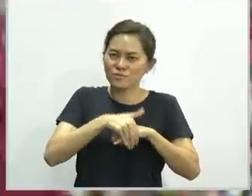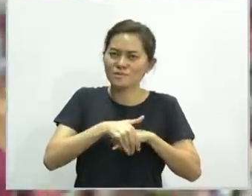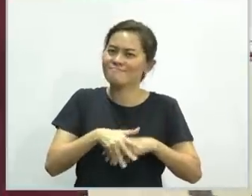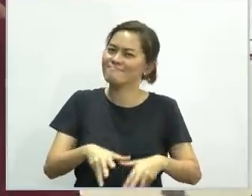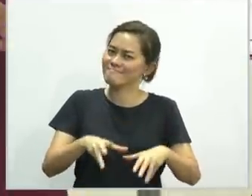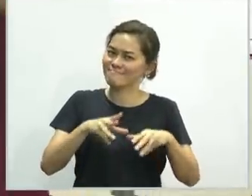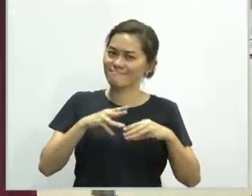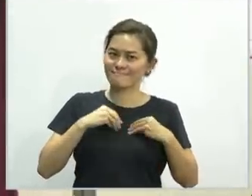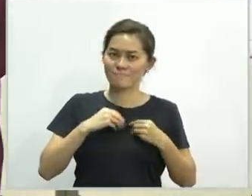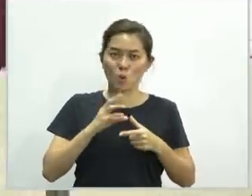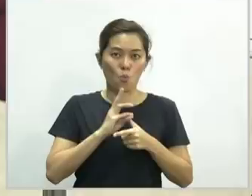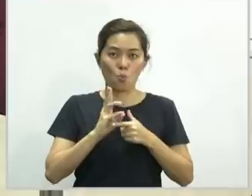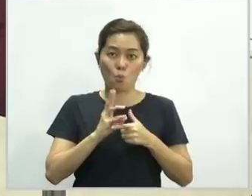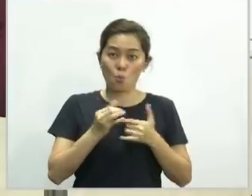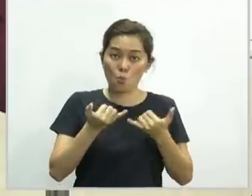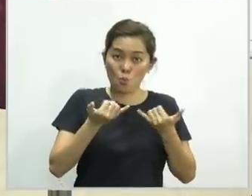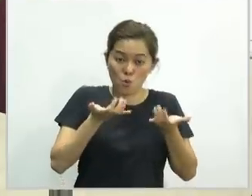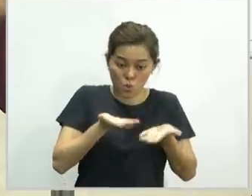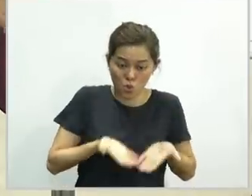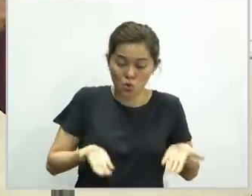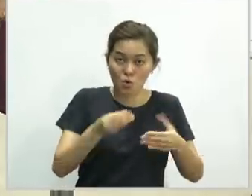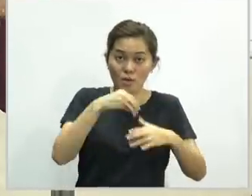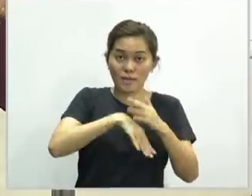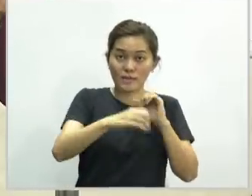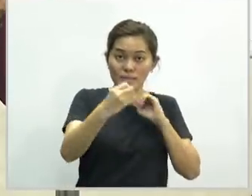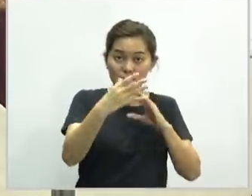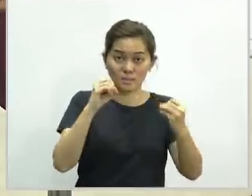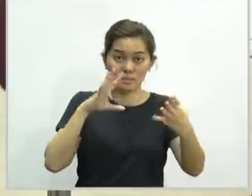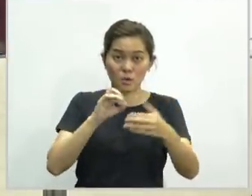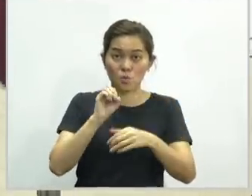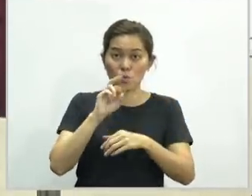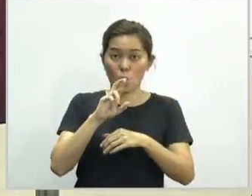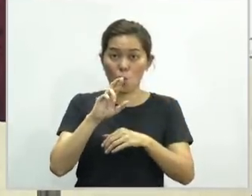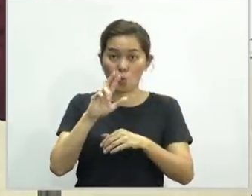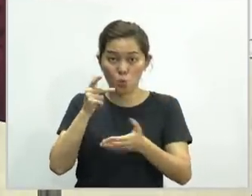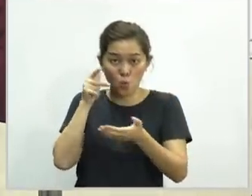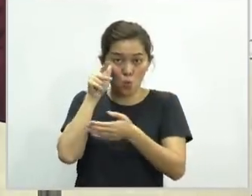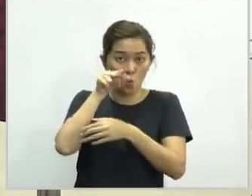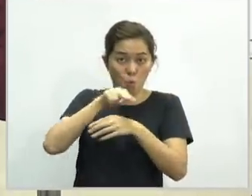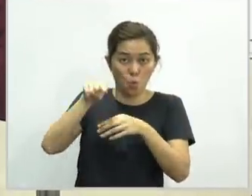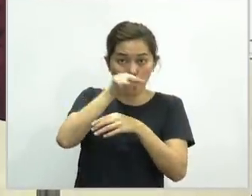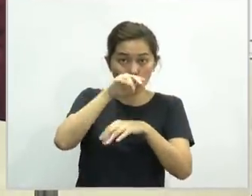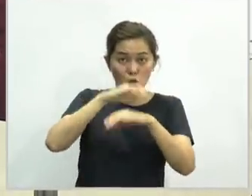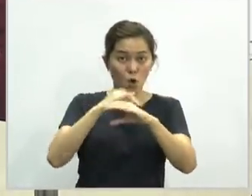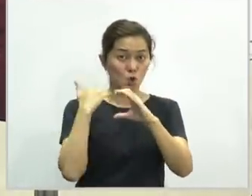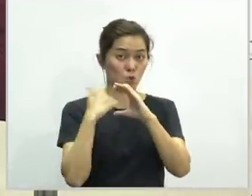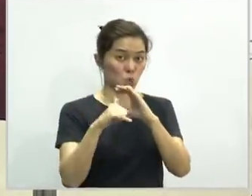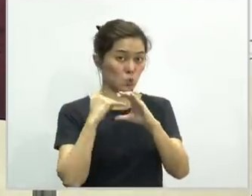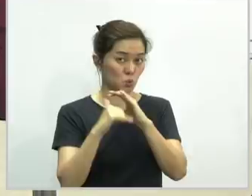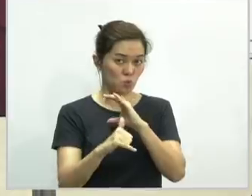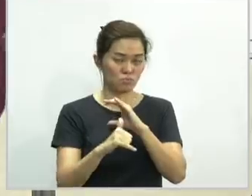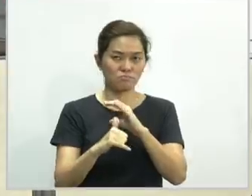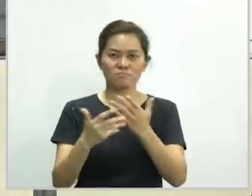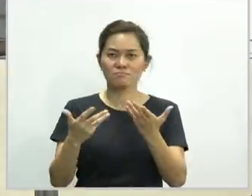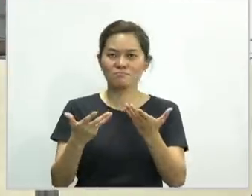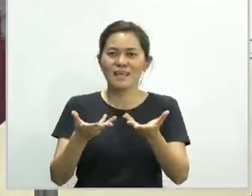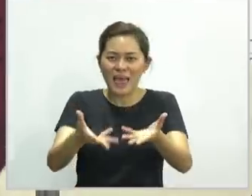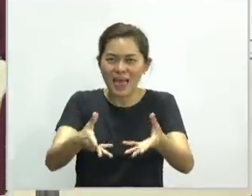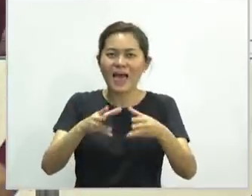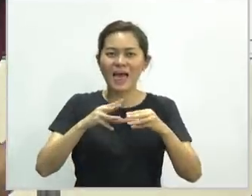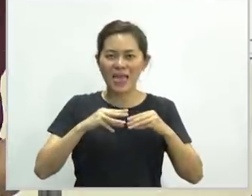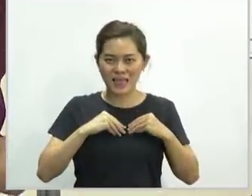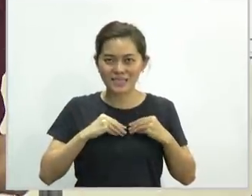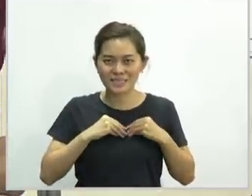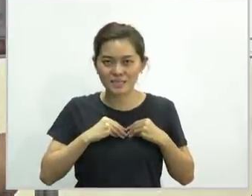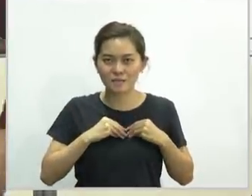stadium or whether you're tuned in on live stream, accept it. And here in the